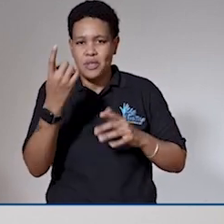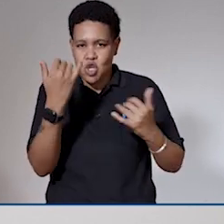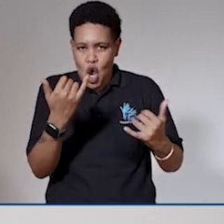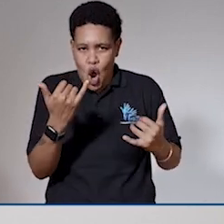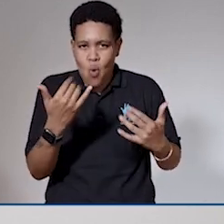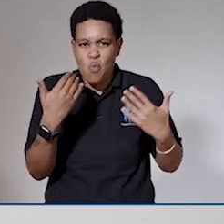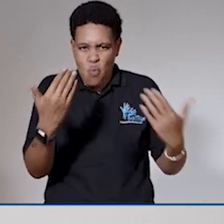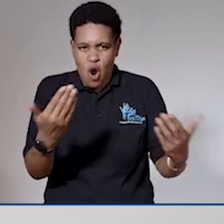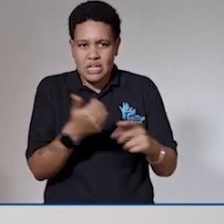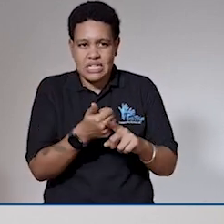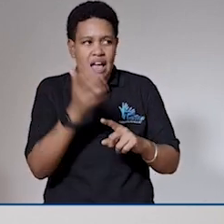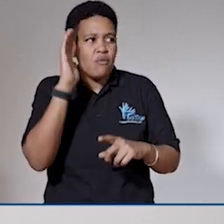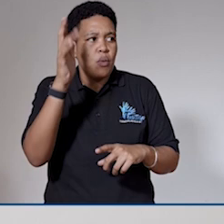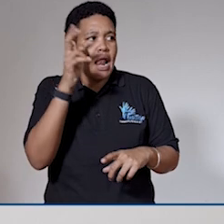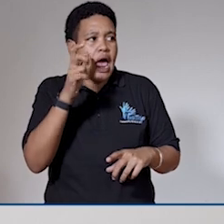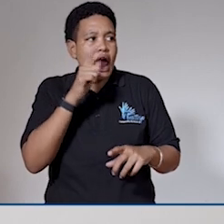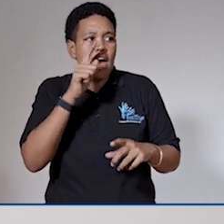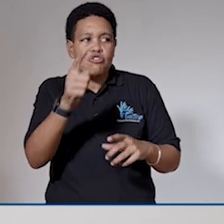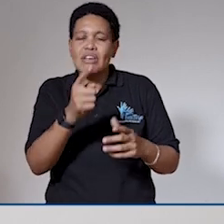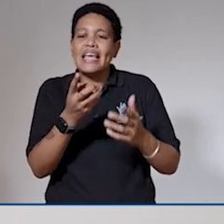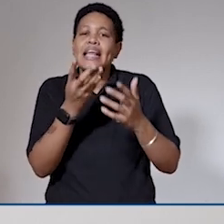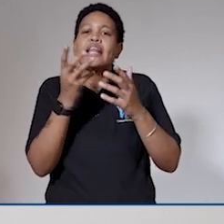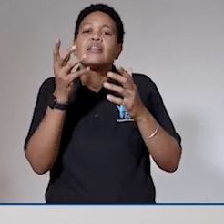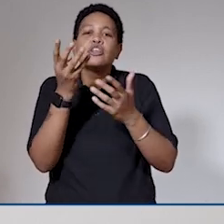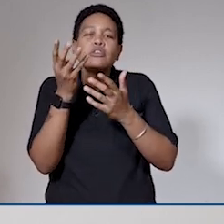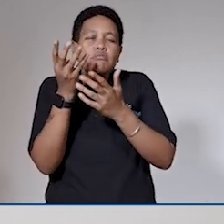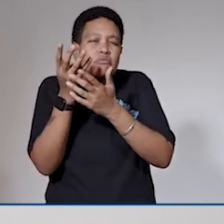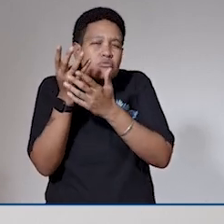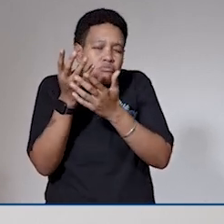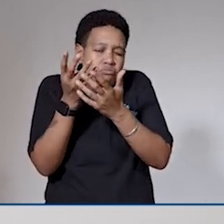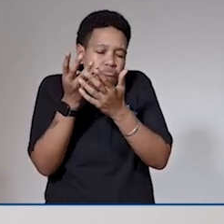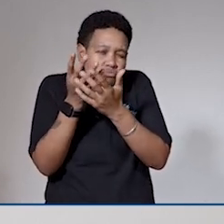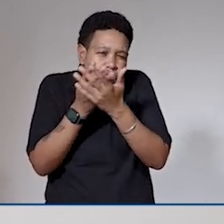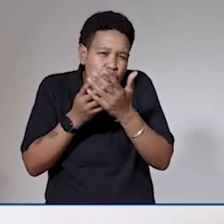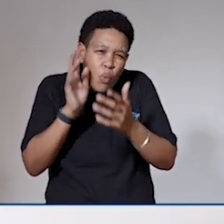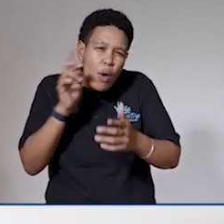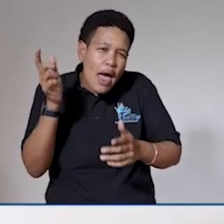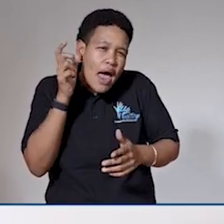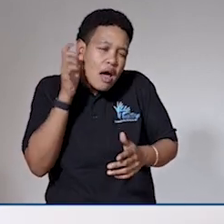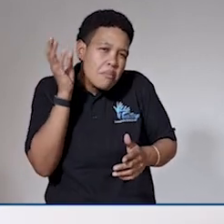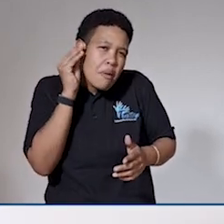hear the screen reader reading what I type, letter for letter.